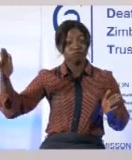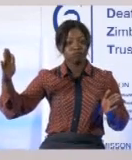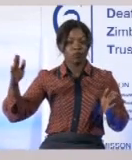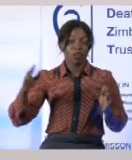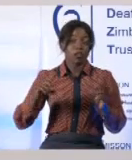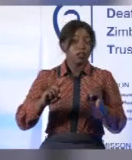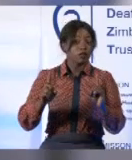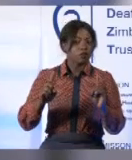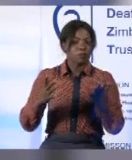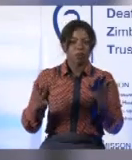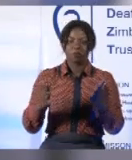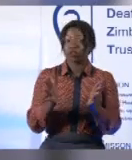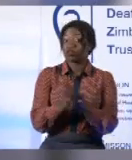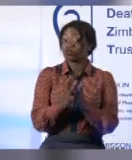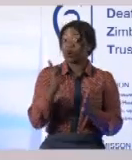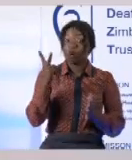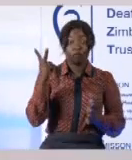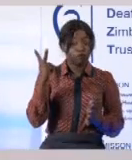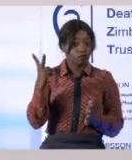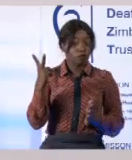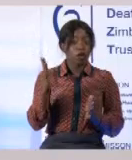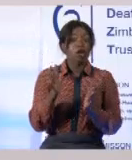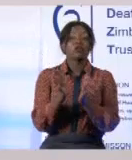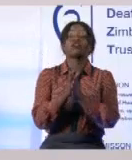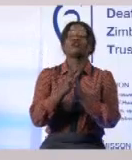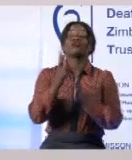I can have 12 clients.